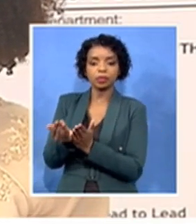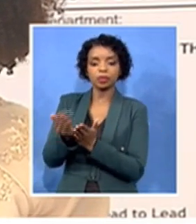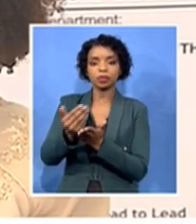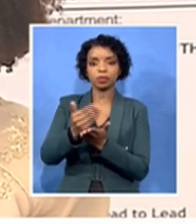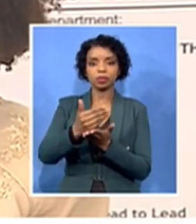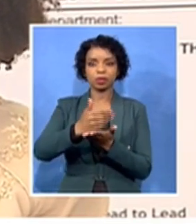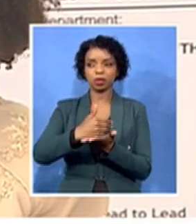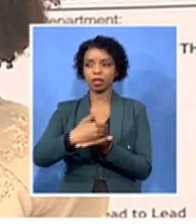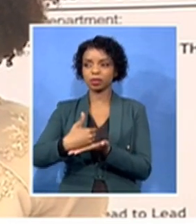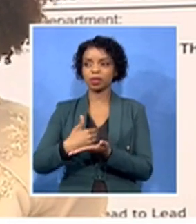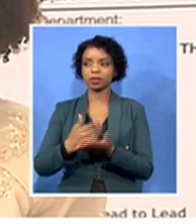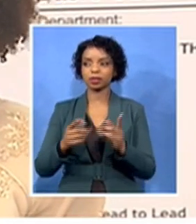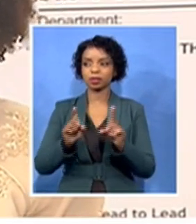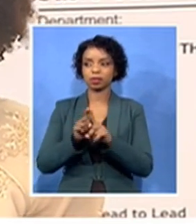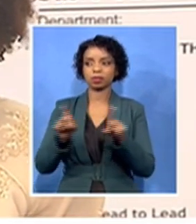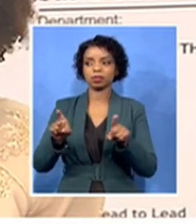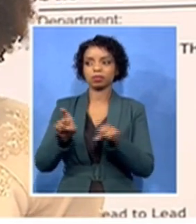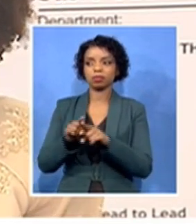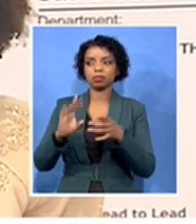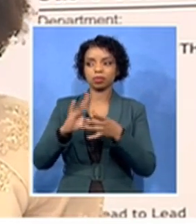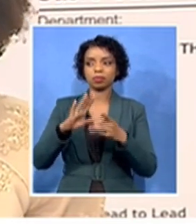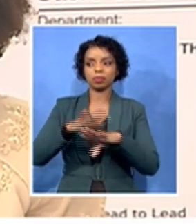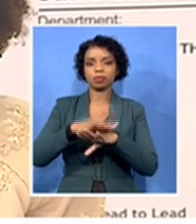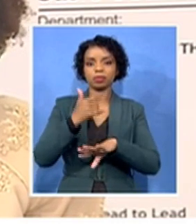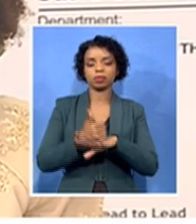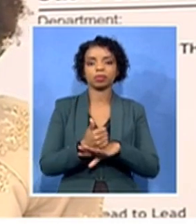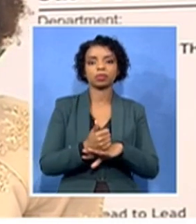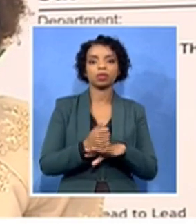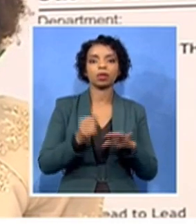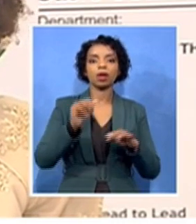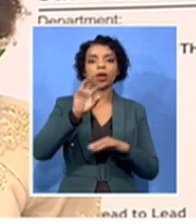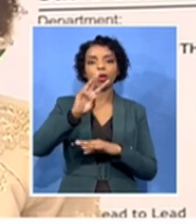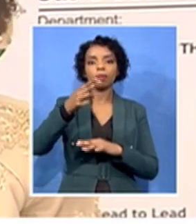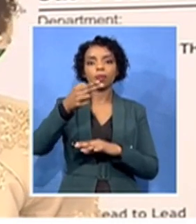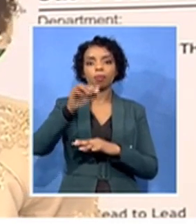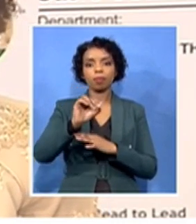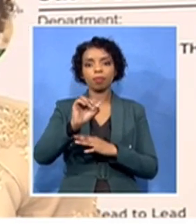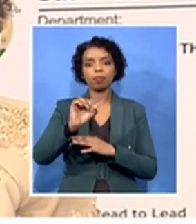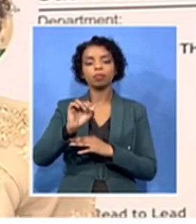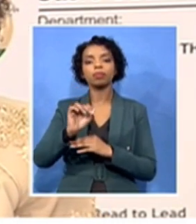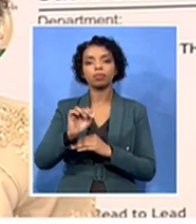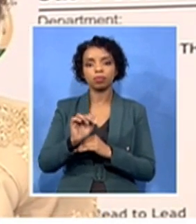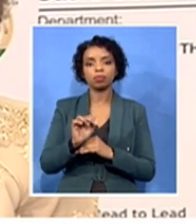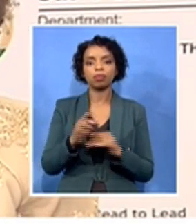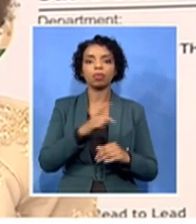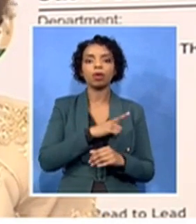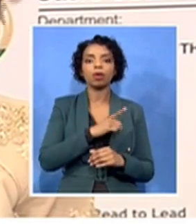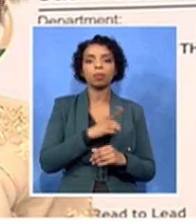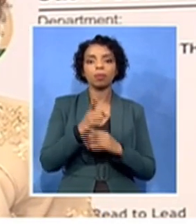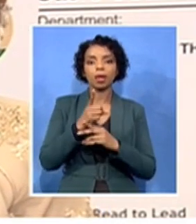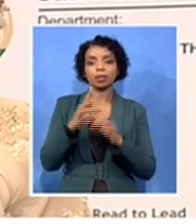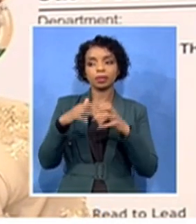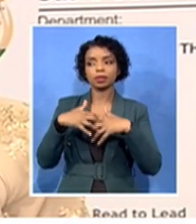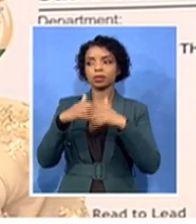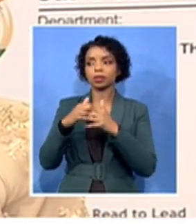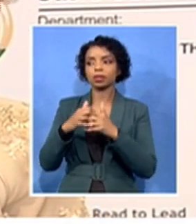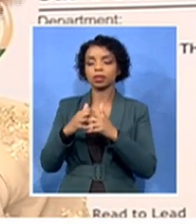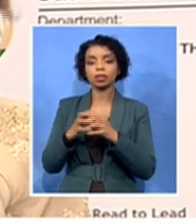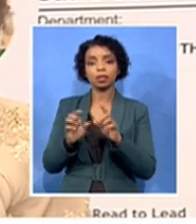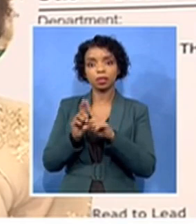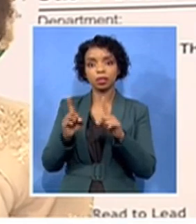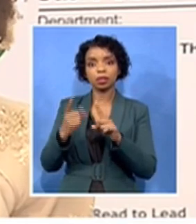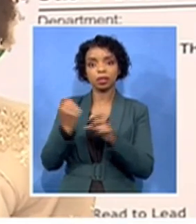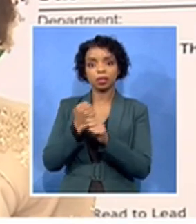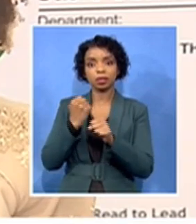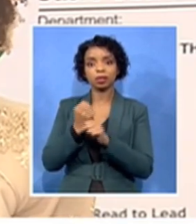through real-time dashboards. As government, we remain steadfast in our belief that there is a need to balance saving